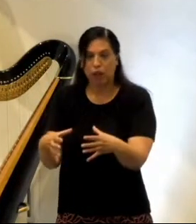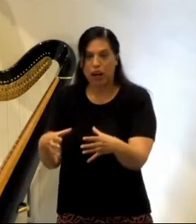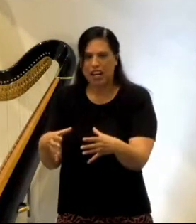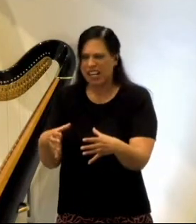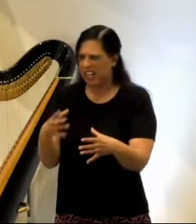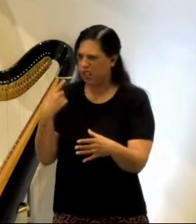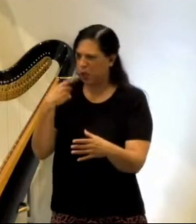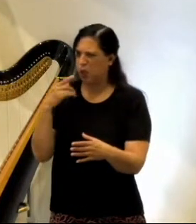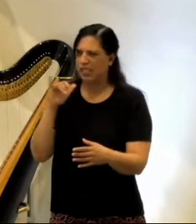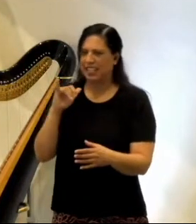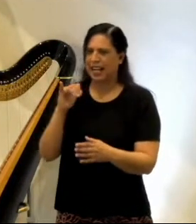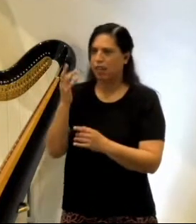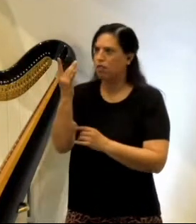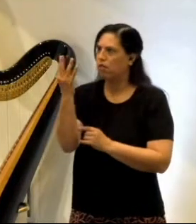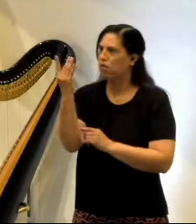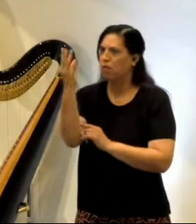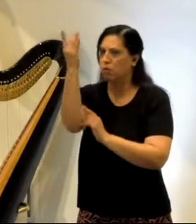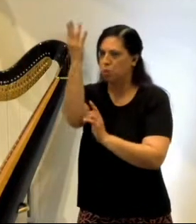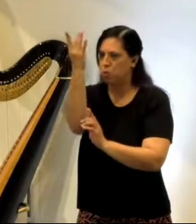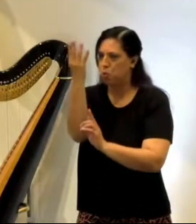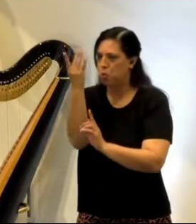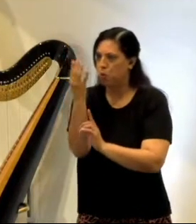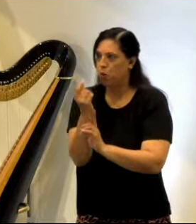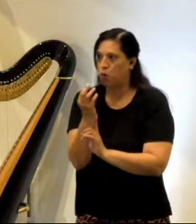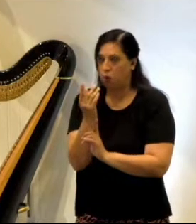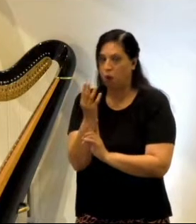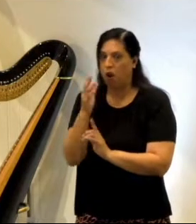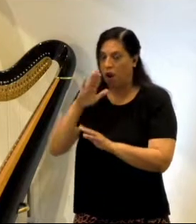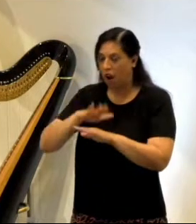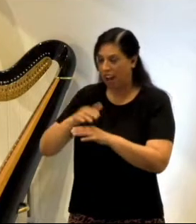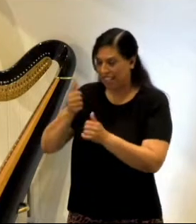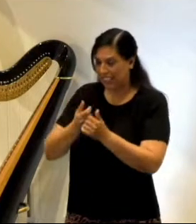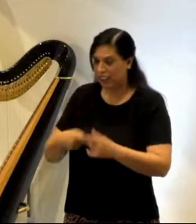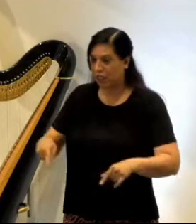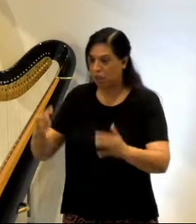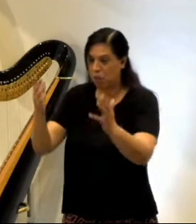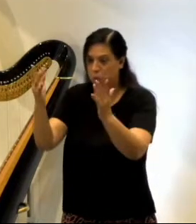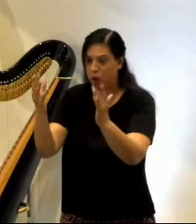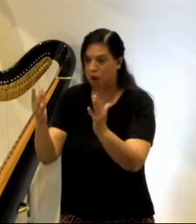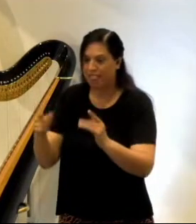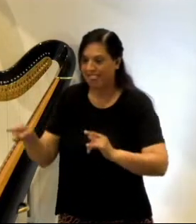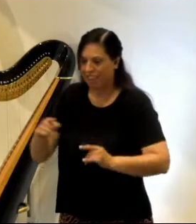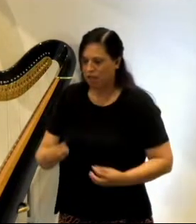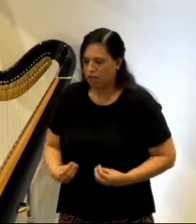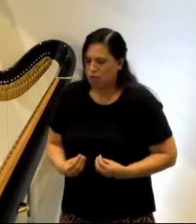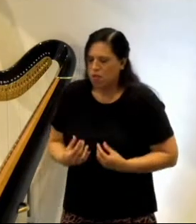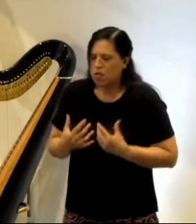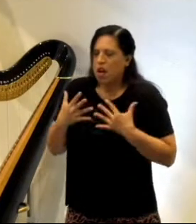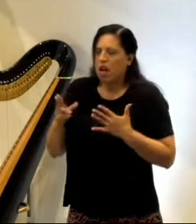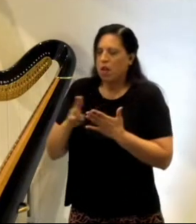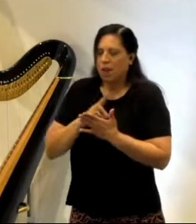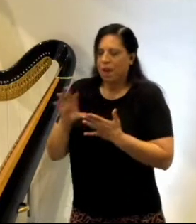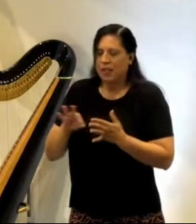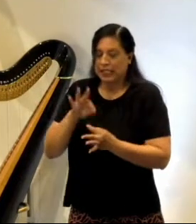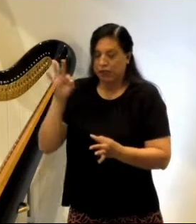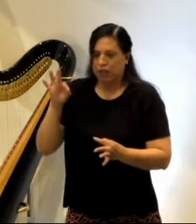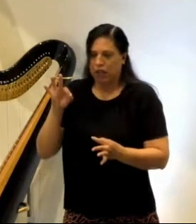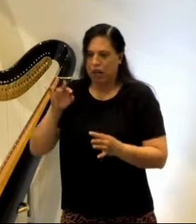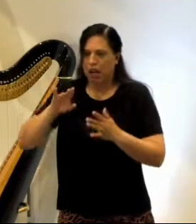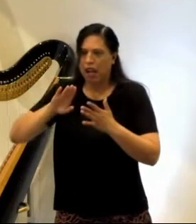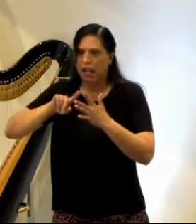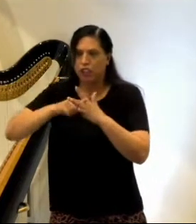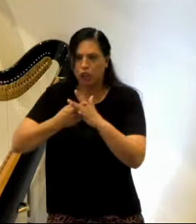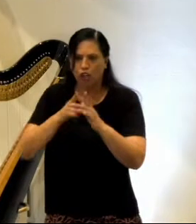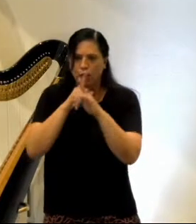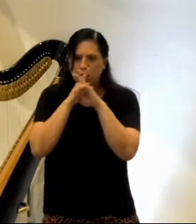tongues of fire that separated and came to rest on each of them. All of them were filled with the Holy Spirit and began to speak in